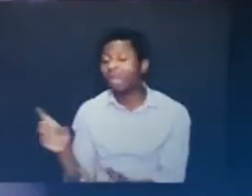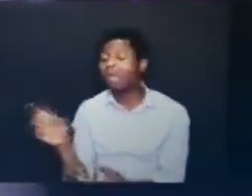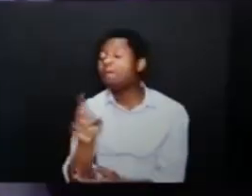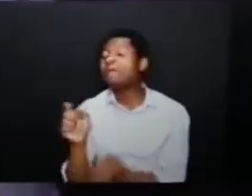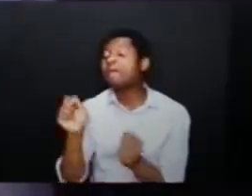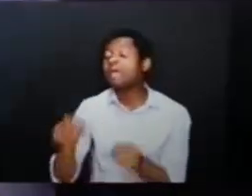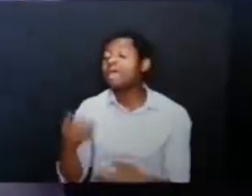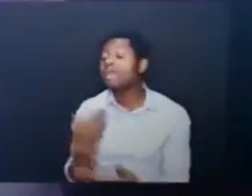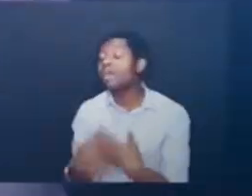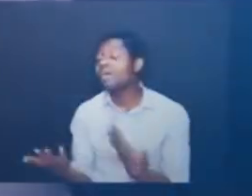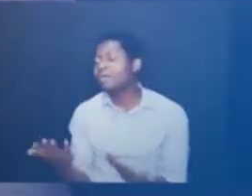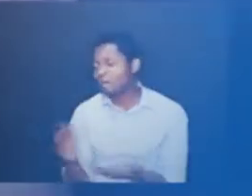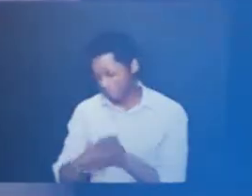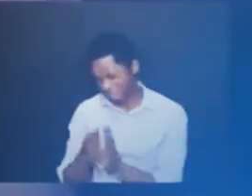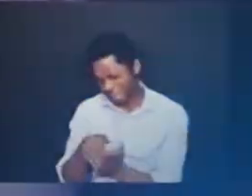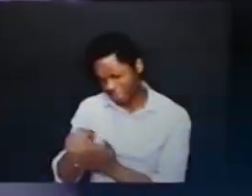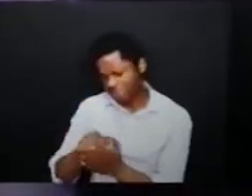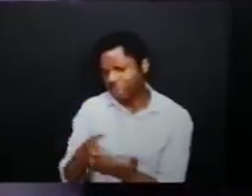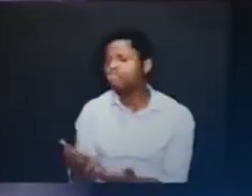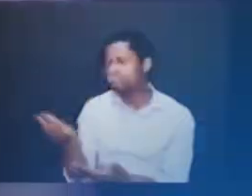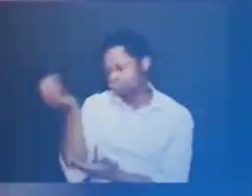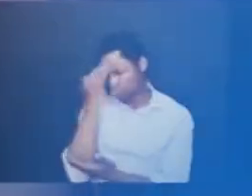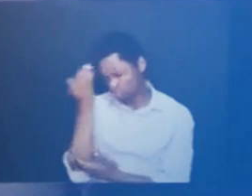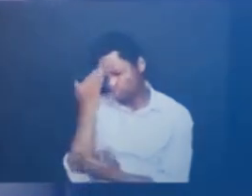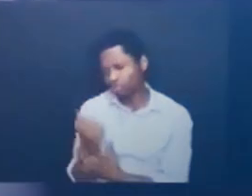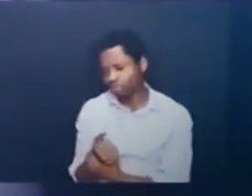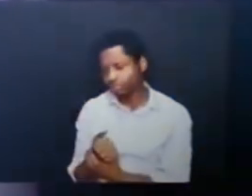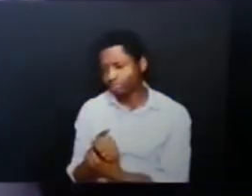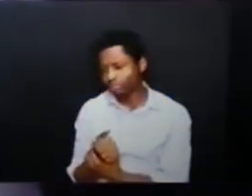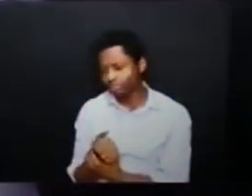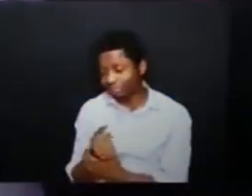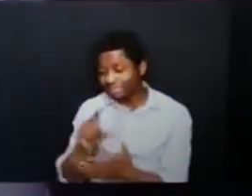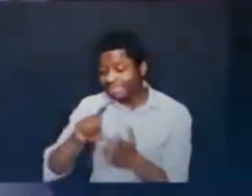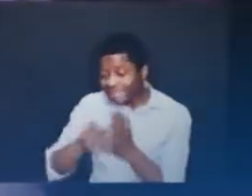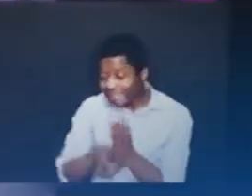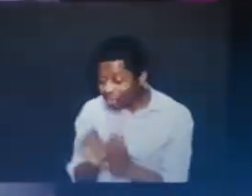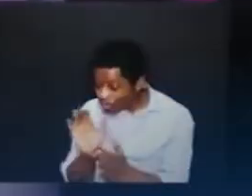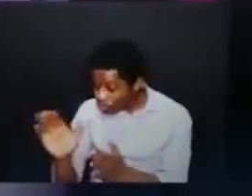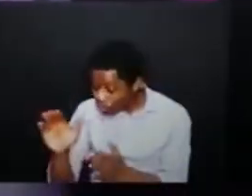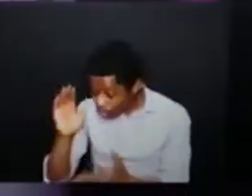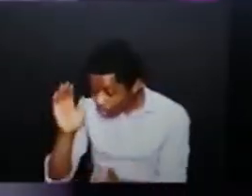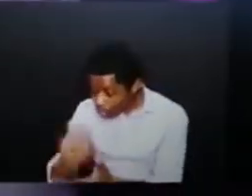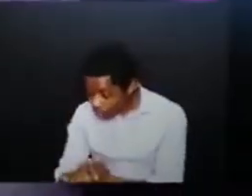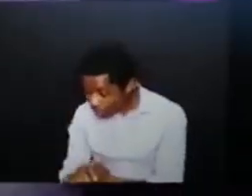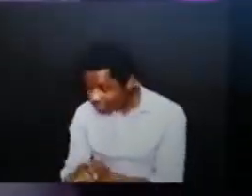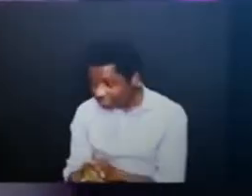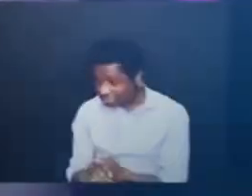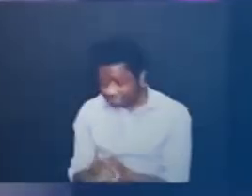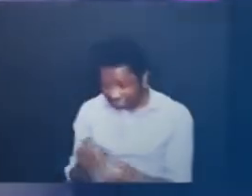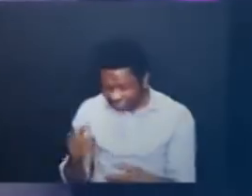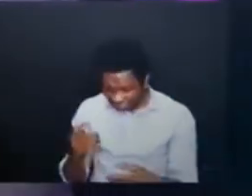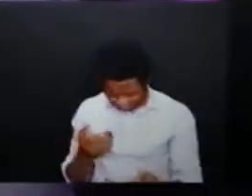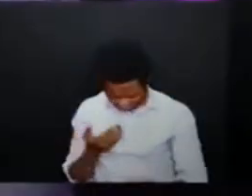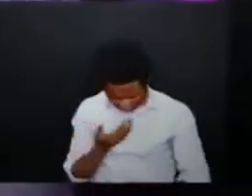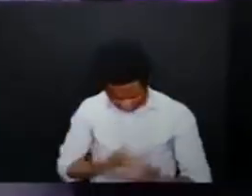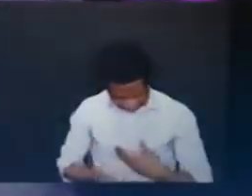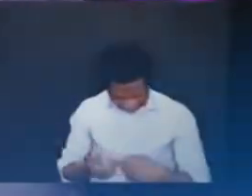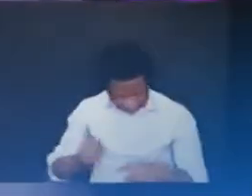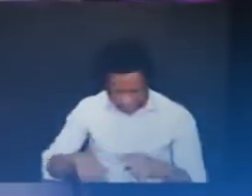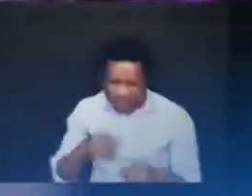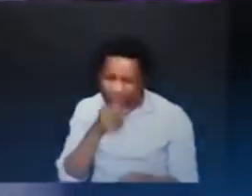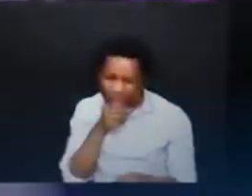he faced the fact. And then the wife's womb was as good as dead, was